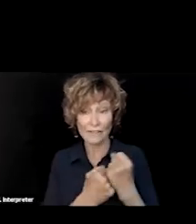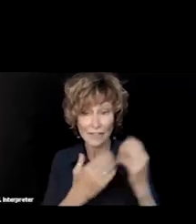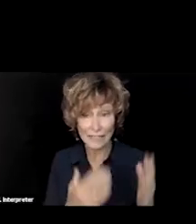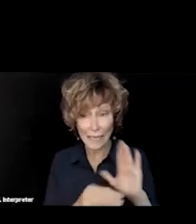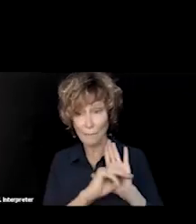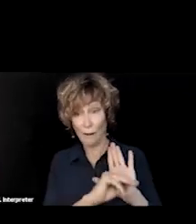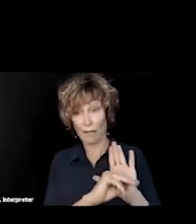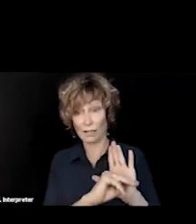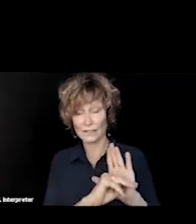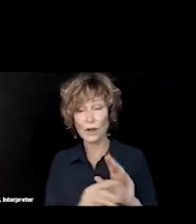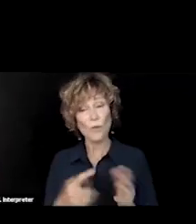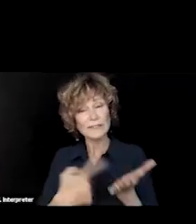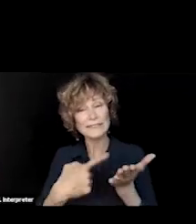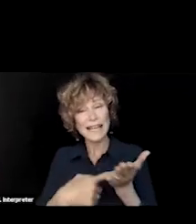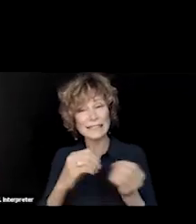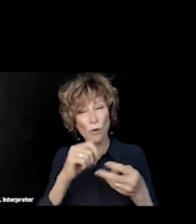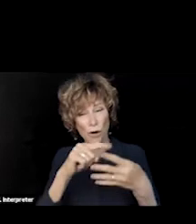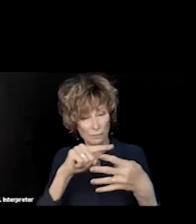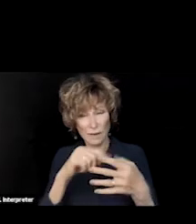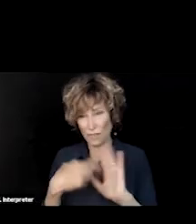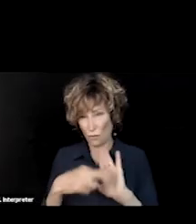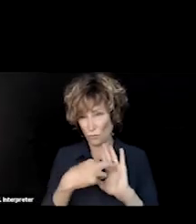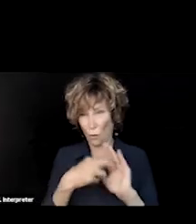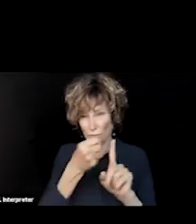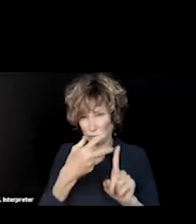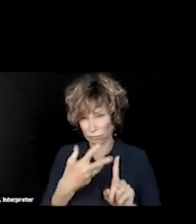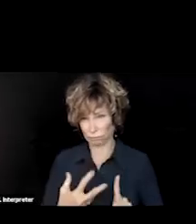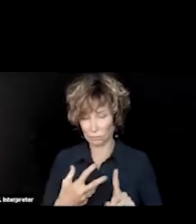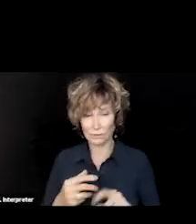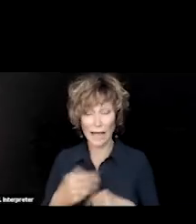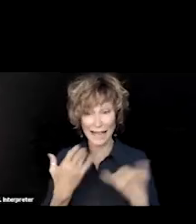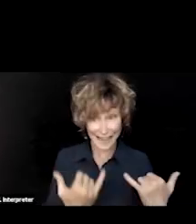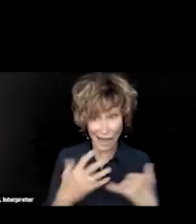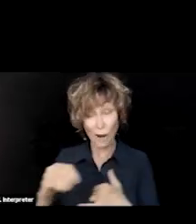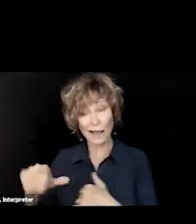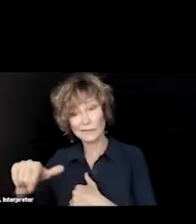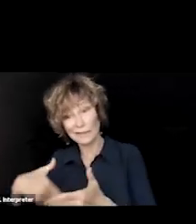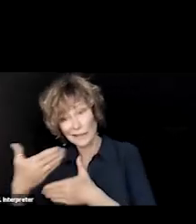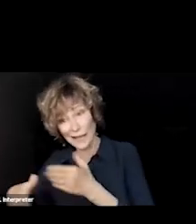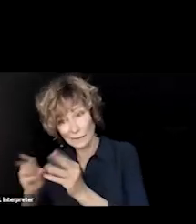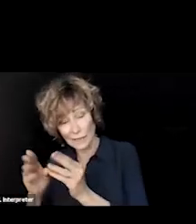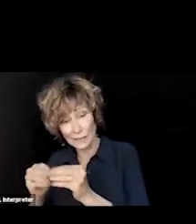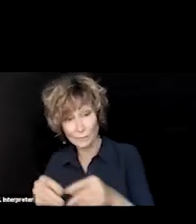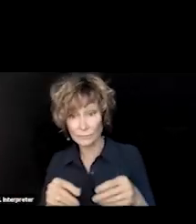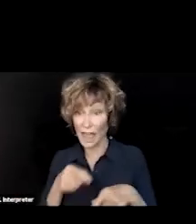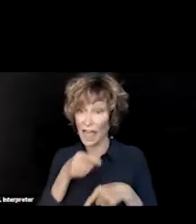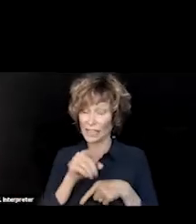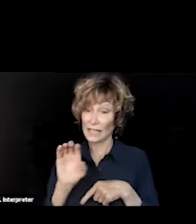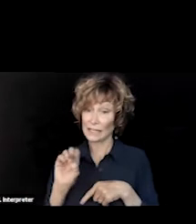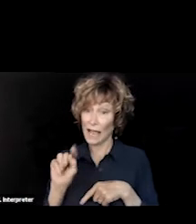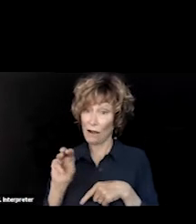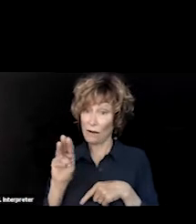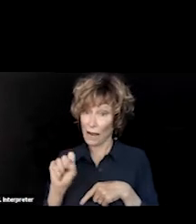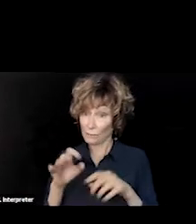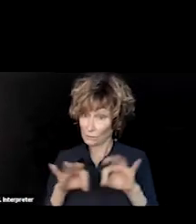models. We'll talk about some of these roles in this presentation and at the next part. Are these outcomes worth the effort? I